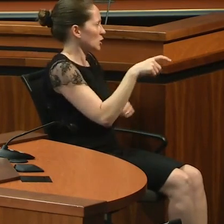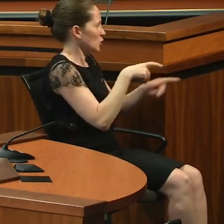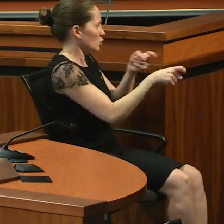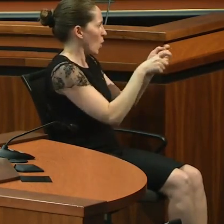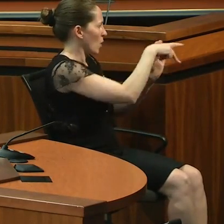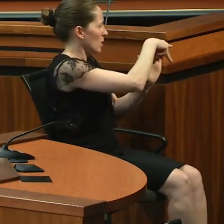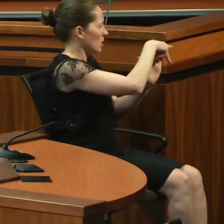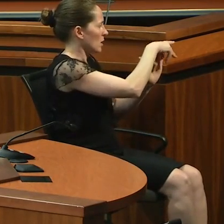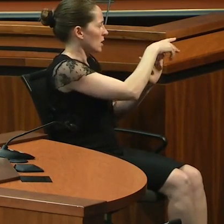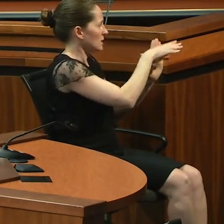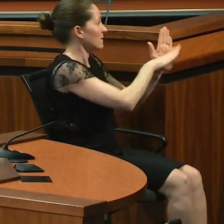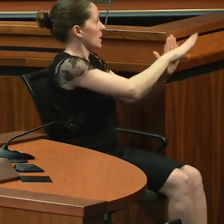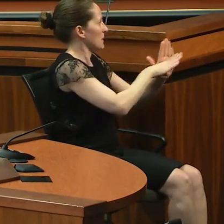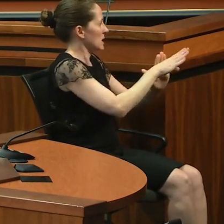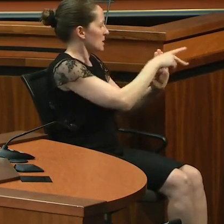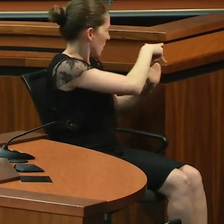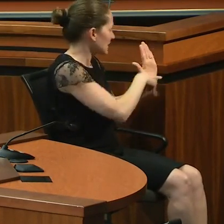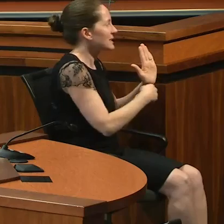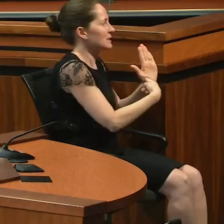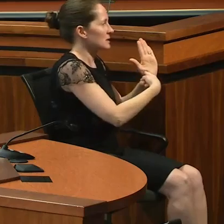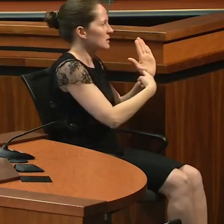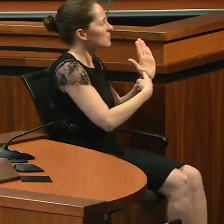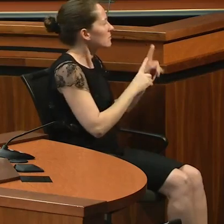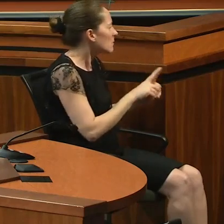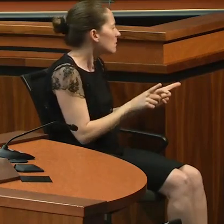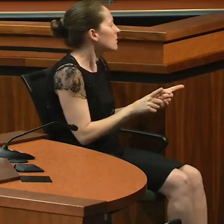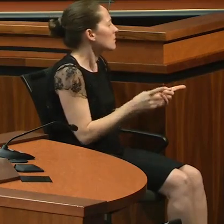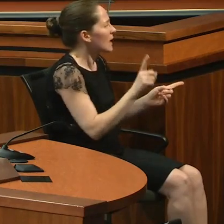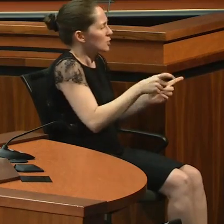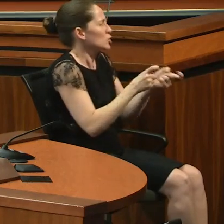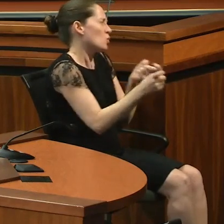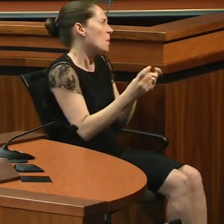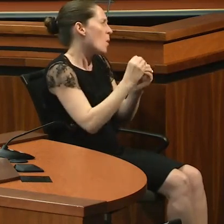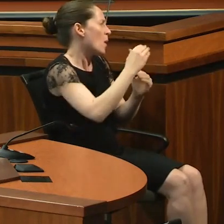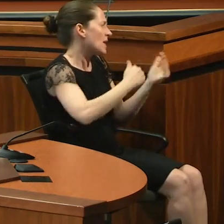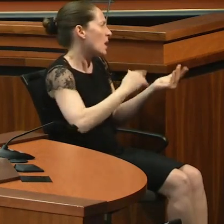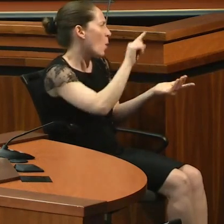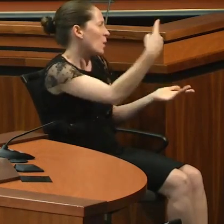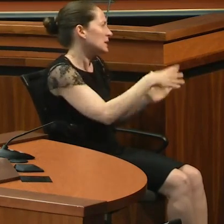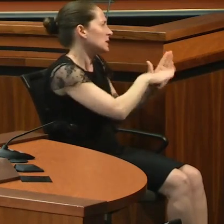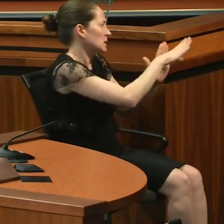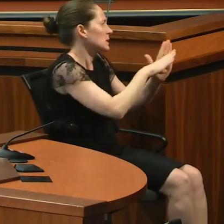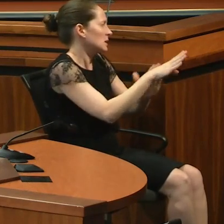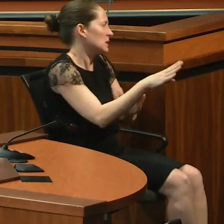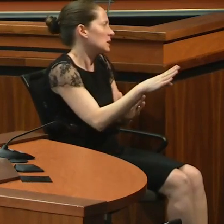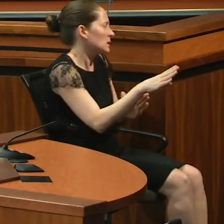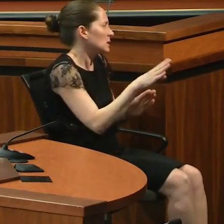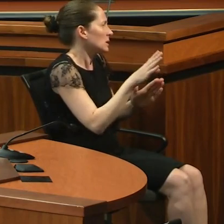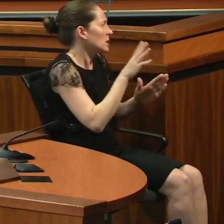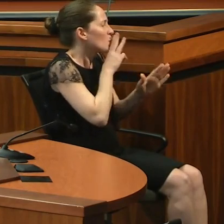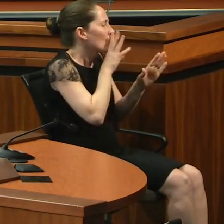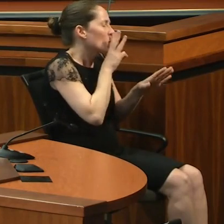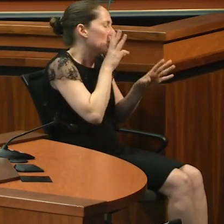much more, knowing that there's a subset of activity associated with the development on a county and policy level that would